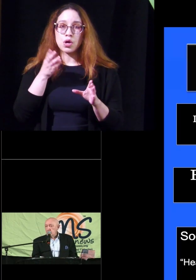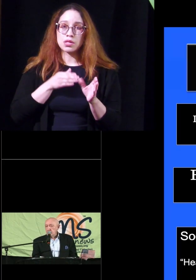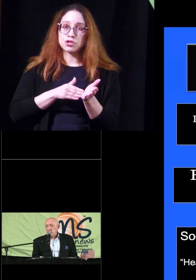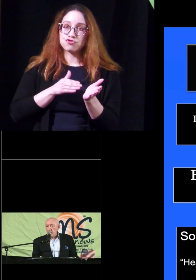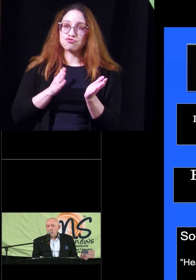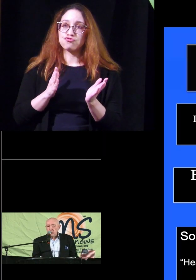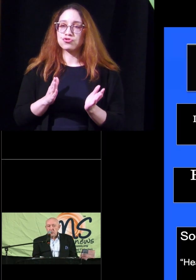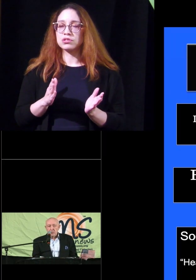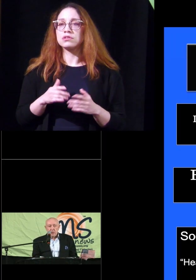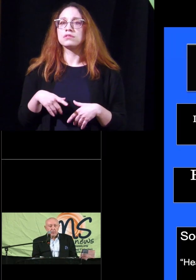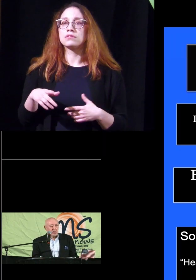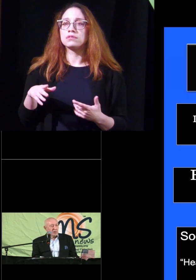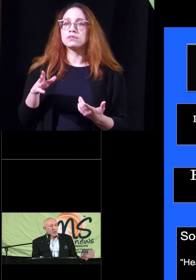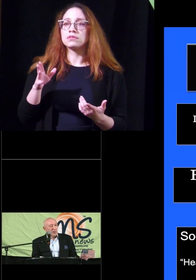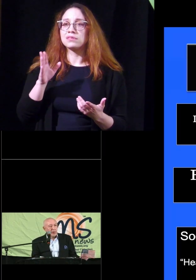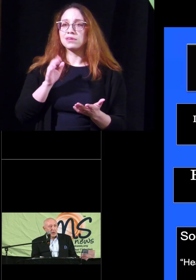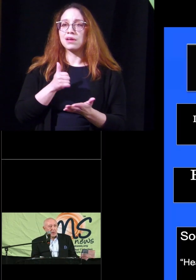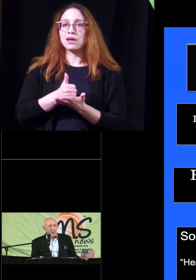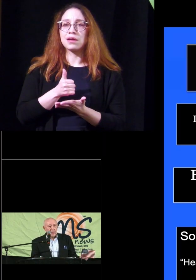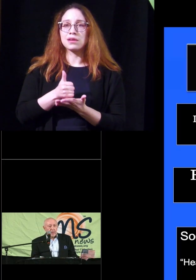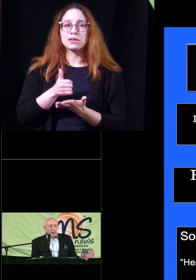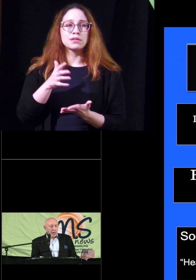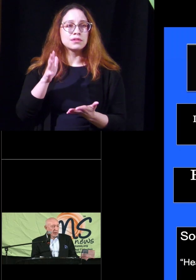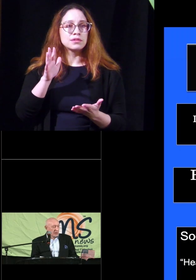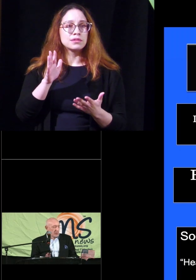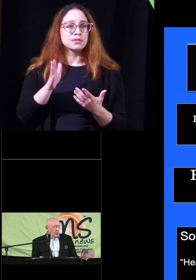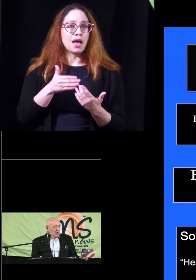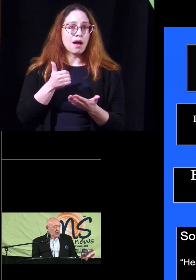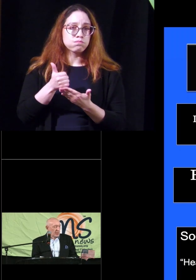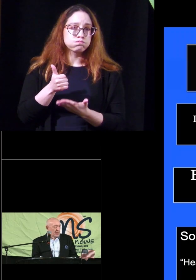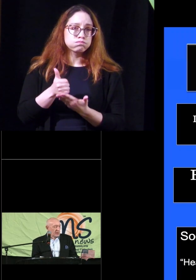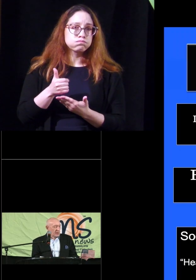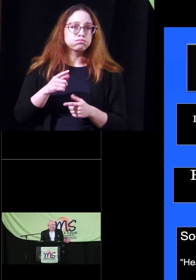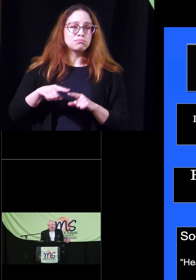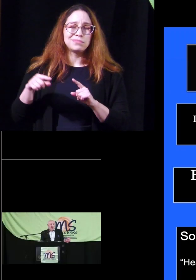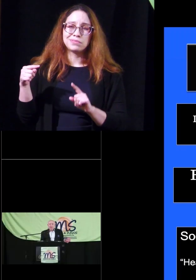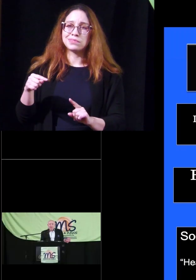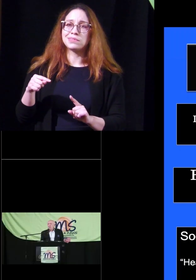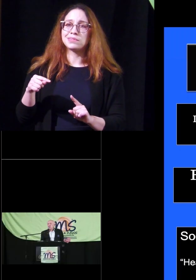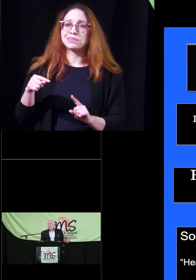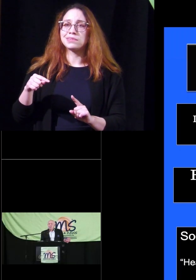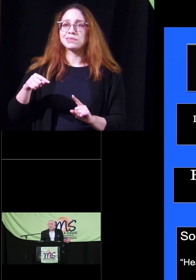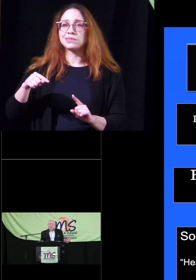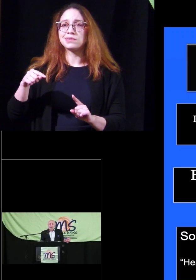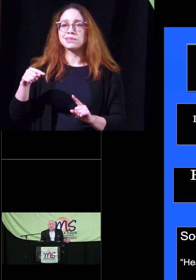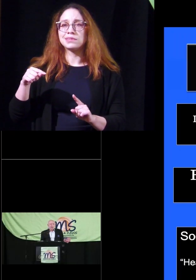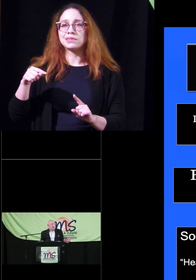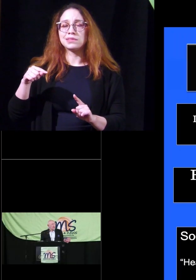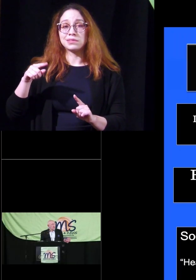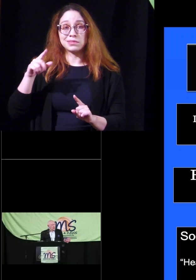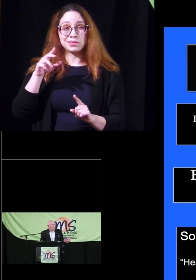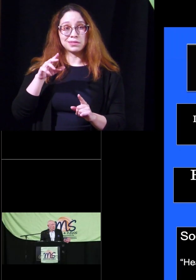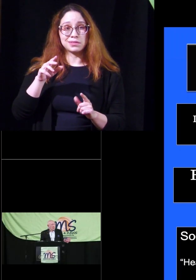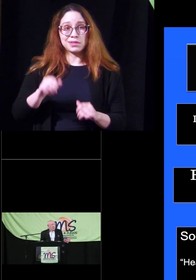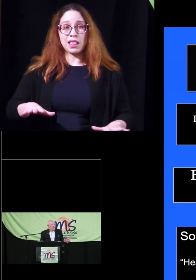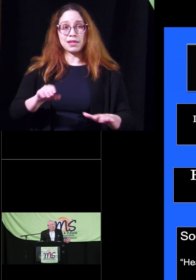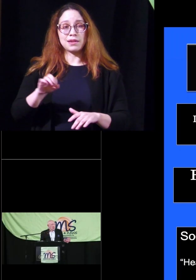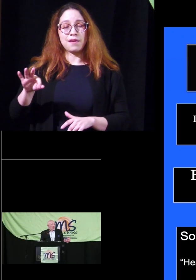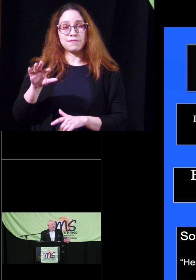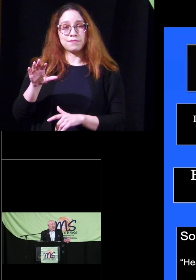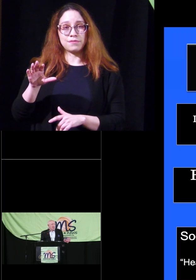whose job is to help you to the best of their ability. But the important thing about this land of MS is that this is a